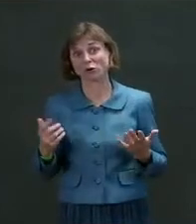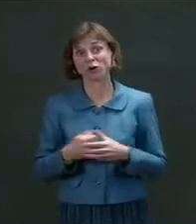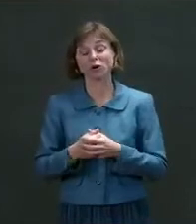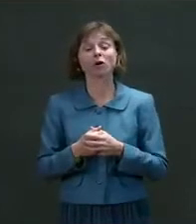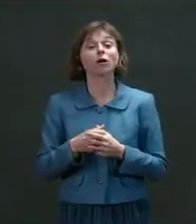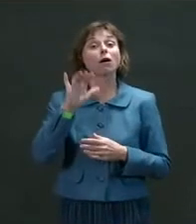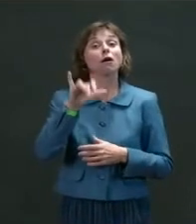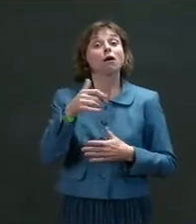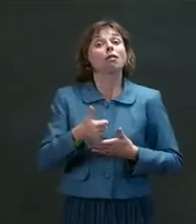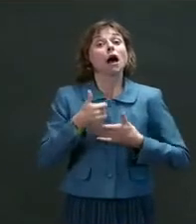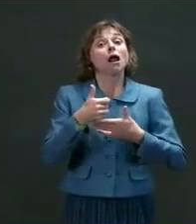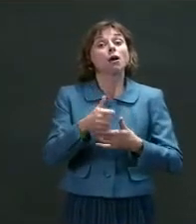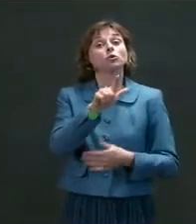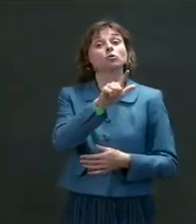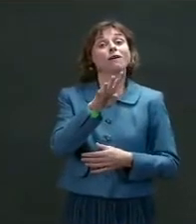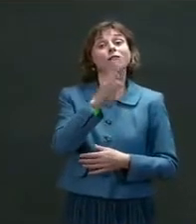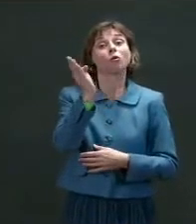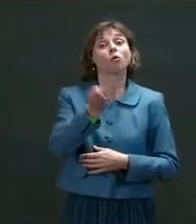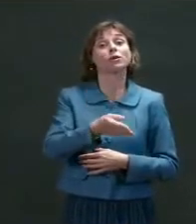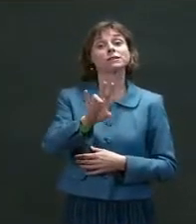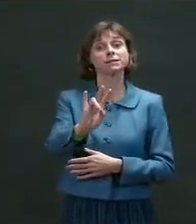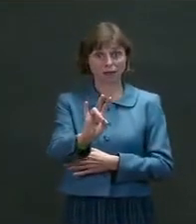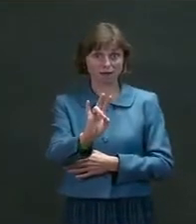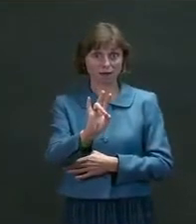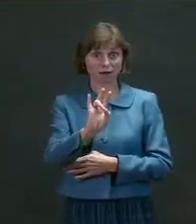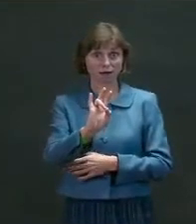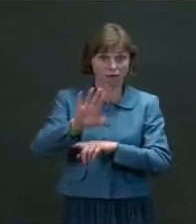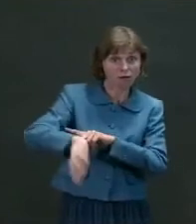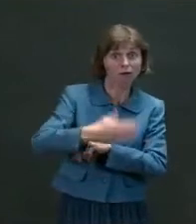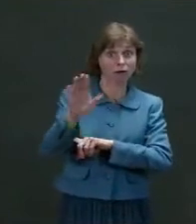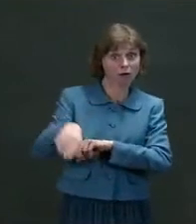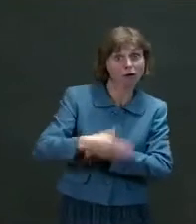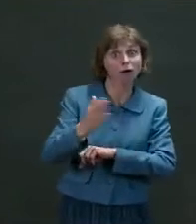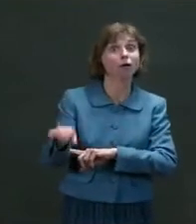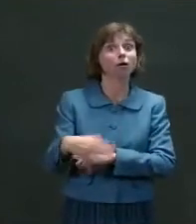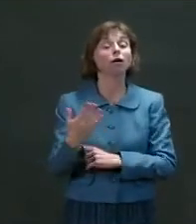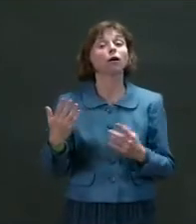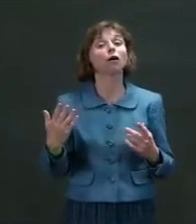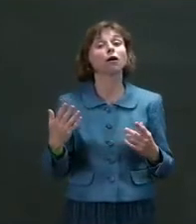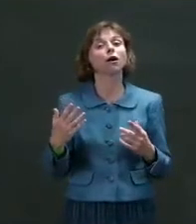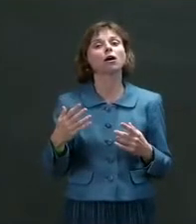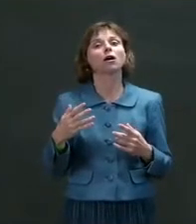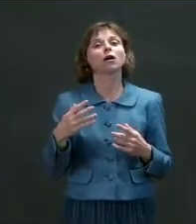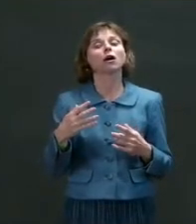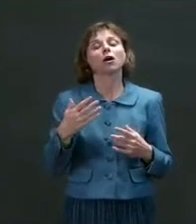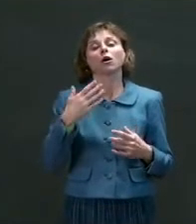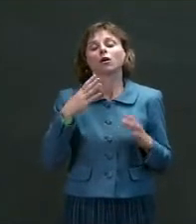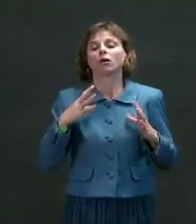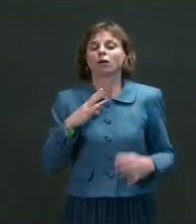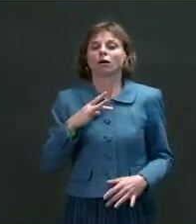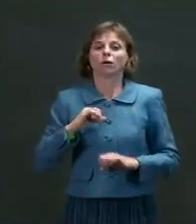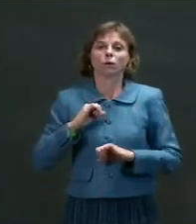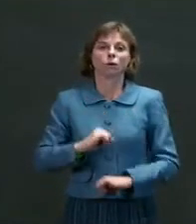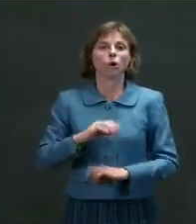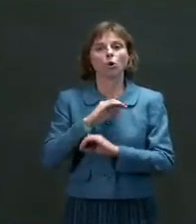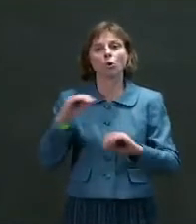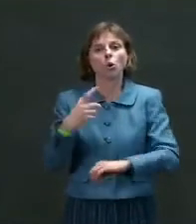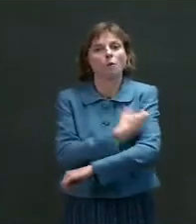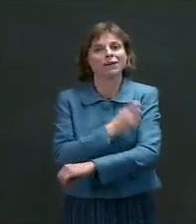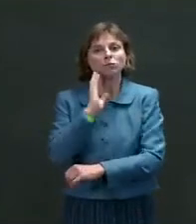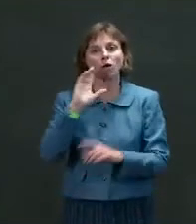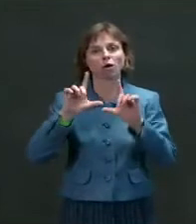the 24/7 nature of this operation allows us to ensure that no dose expires or goes unused. So we've also